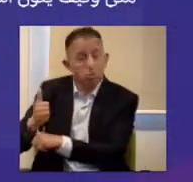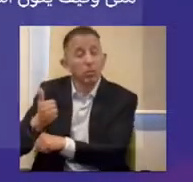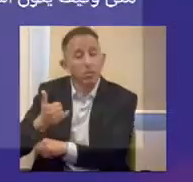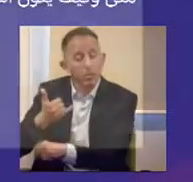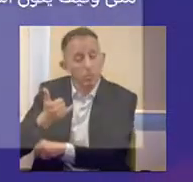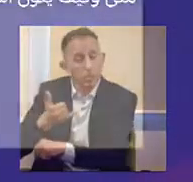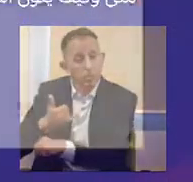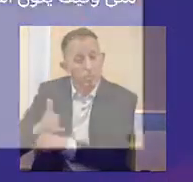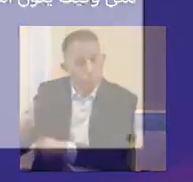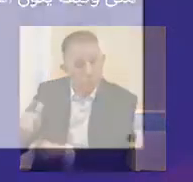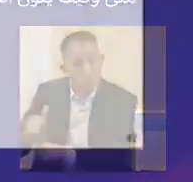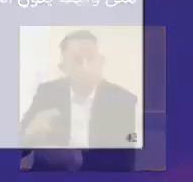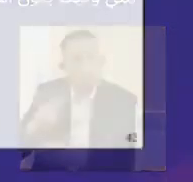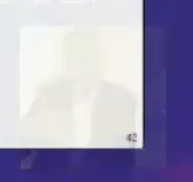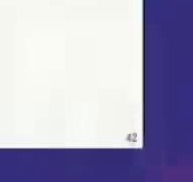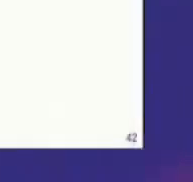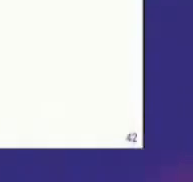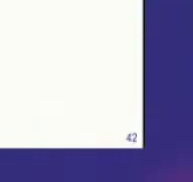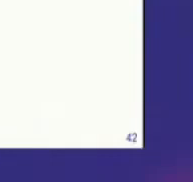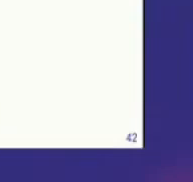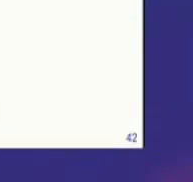What is important